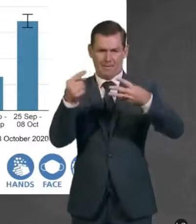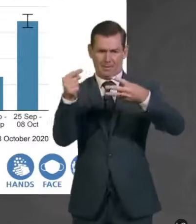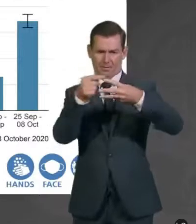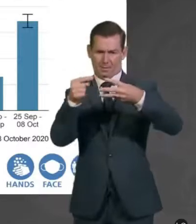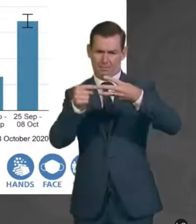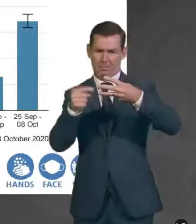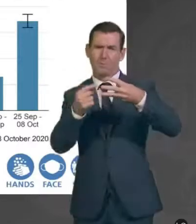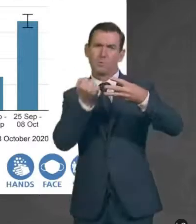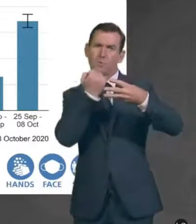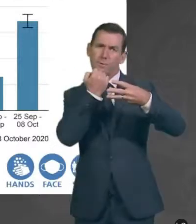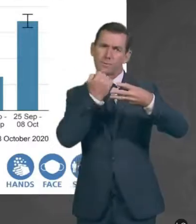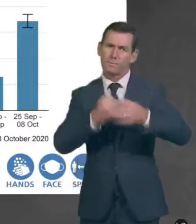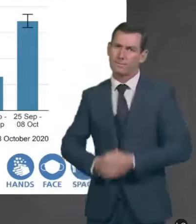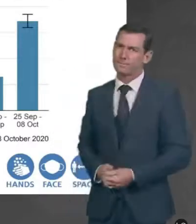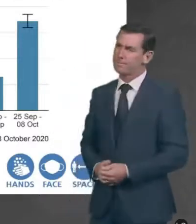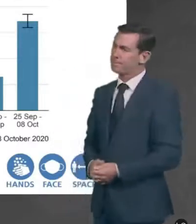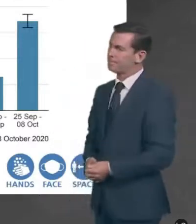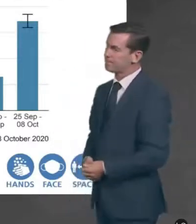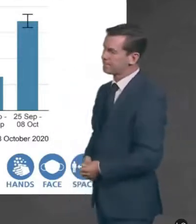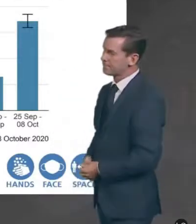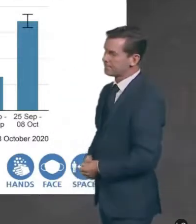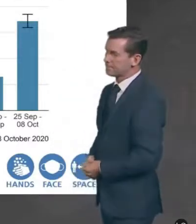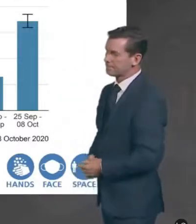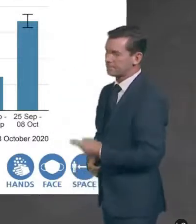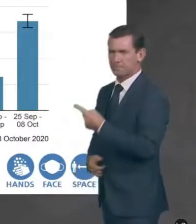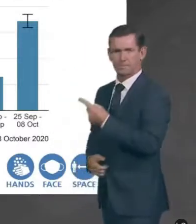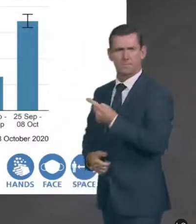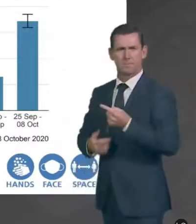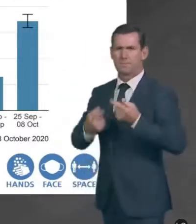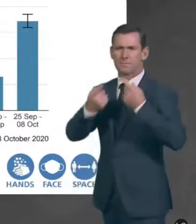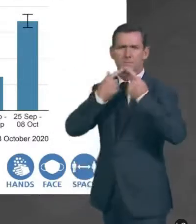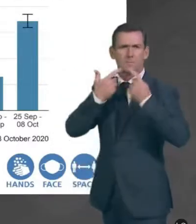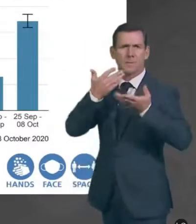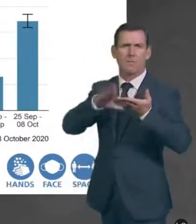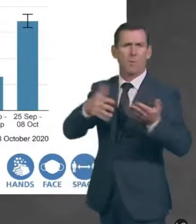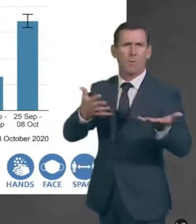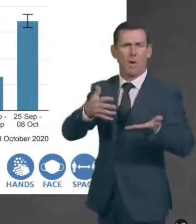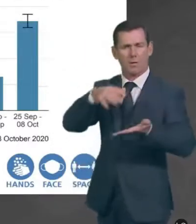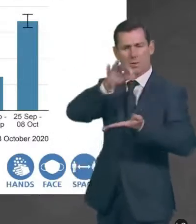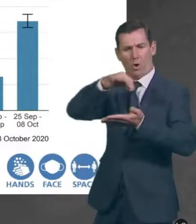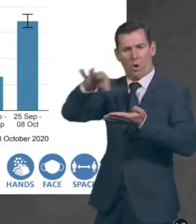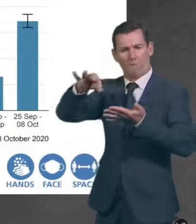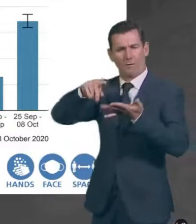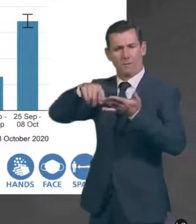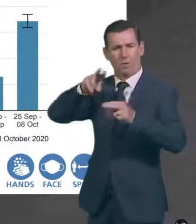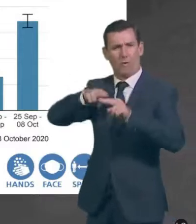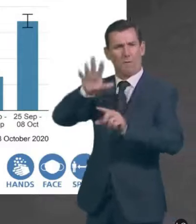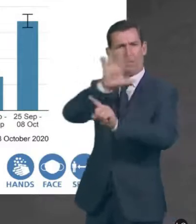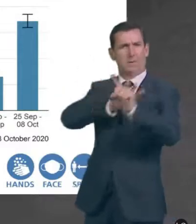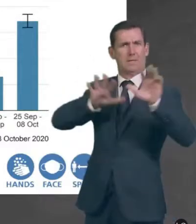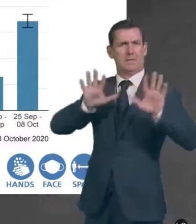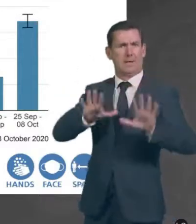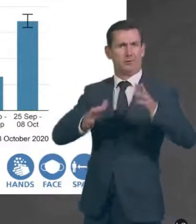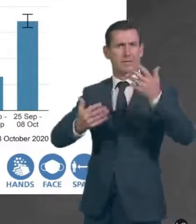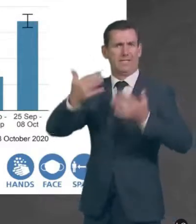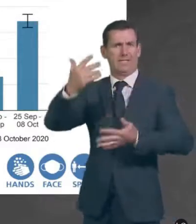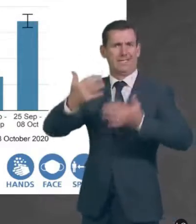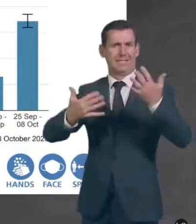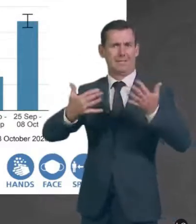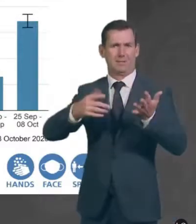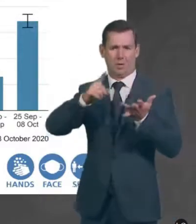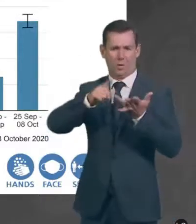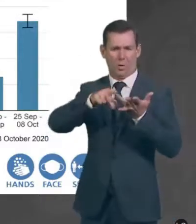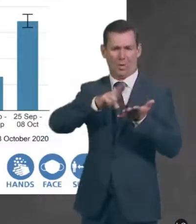the Office for National Statistics survey, which is the most reliable way to get a handle on what's happening across the